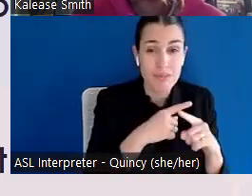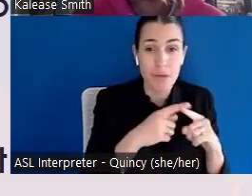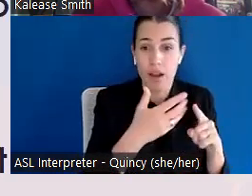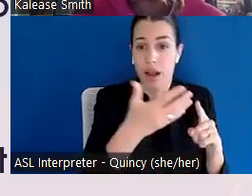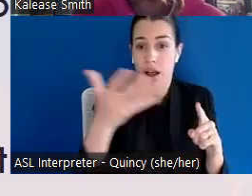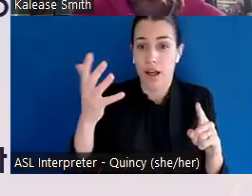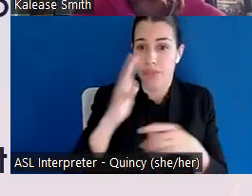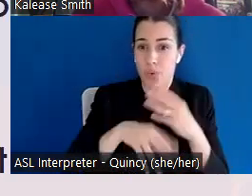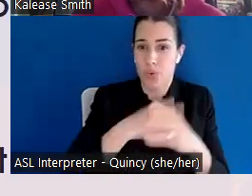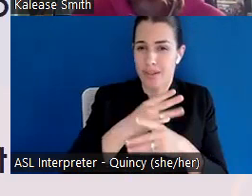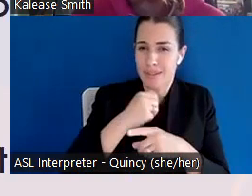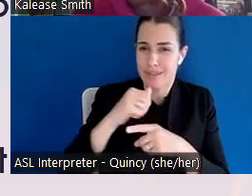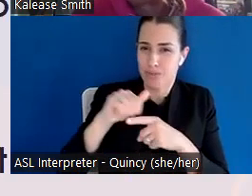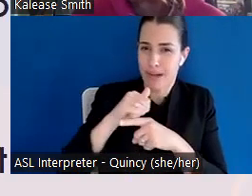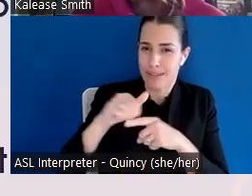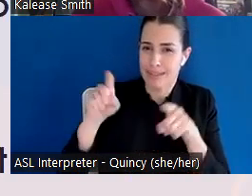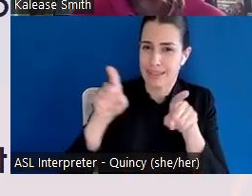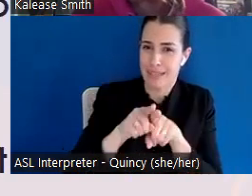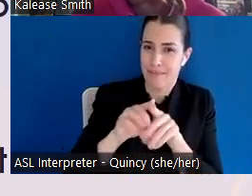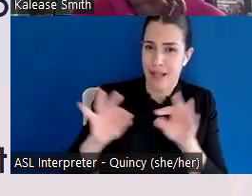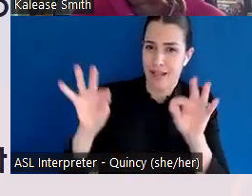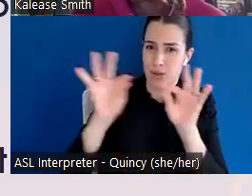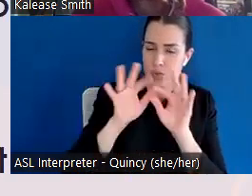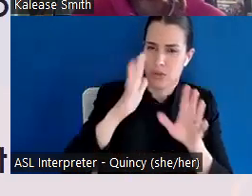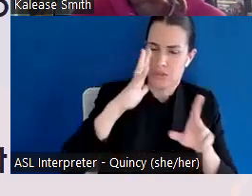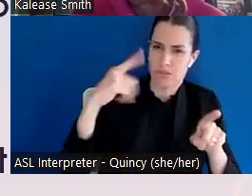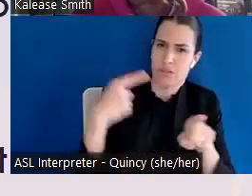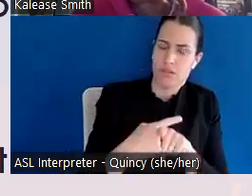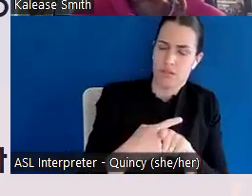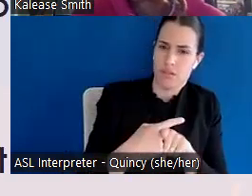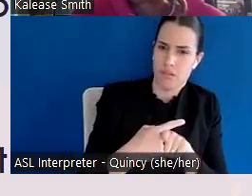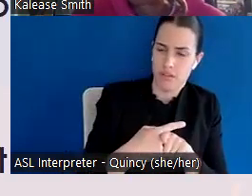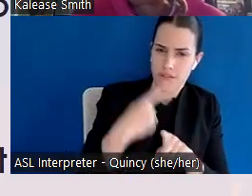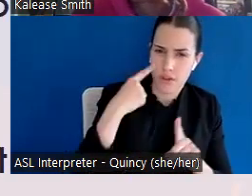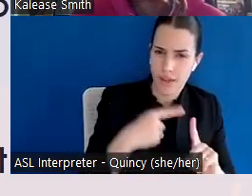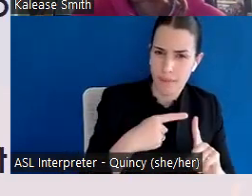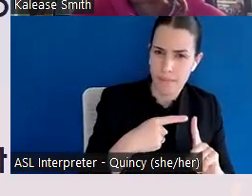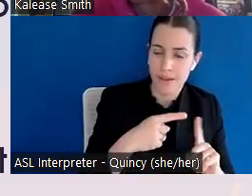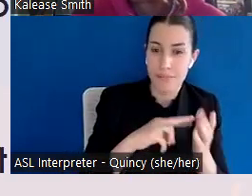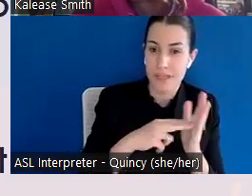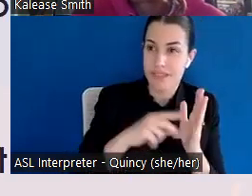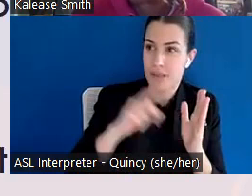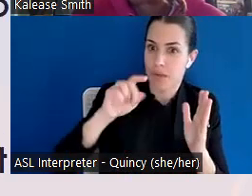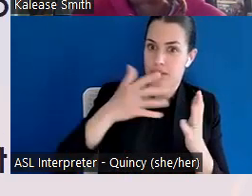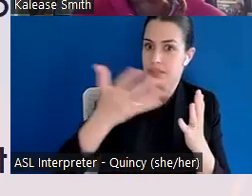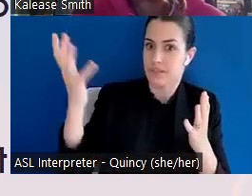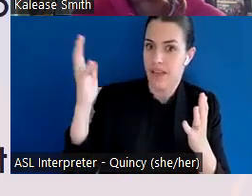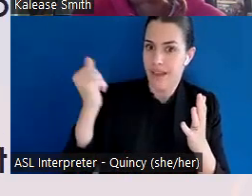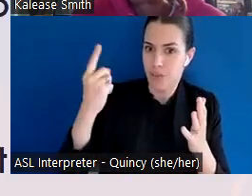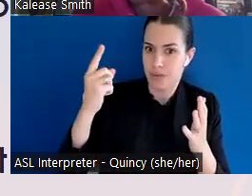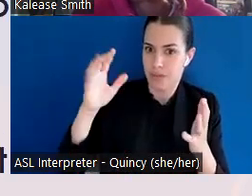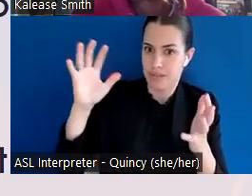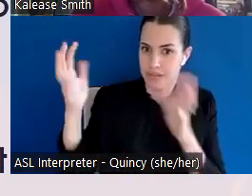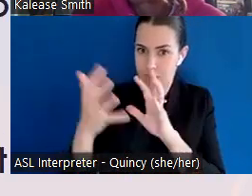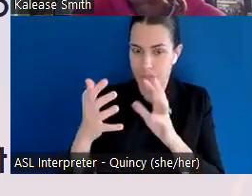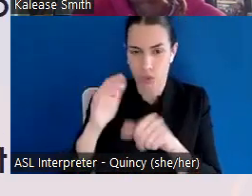practice those same values, that's going to be a huge contrast, right? So it has to be everyone in society has to be working towards